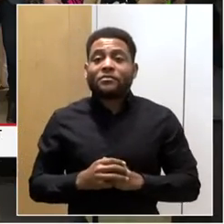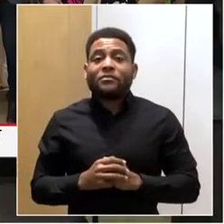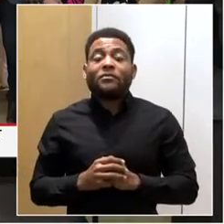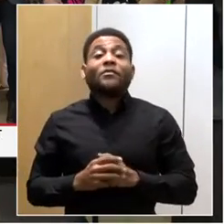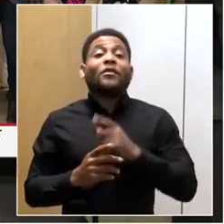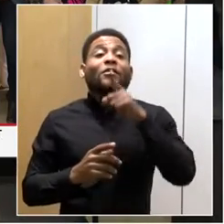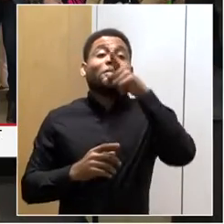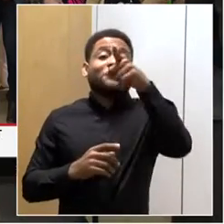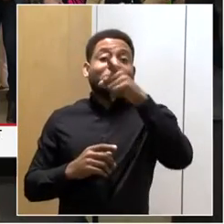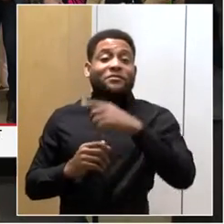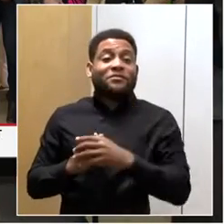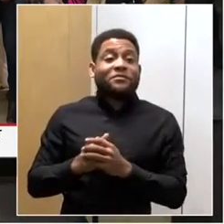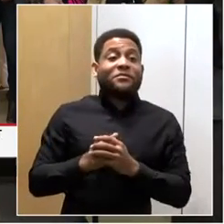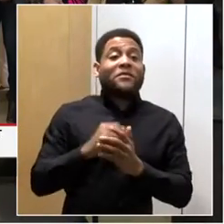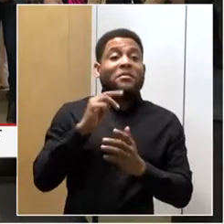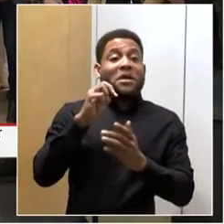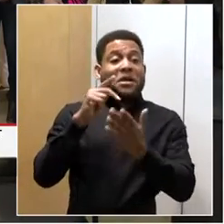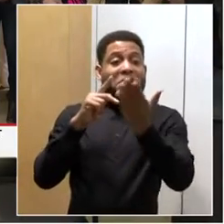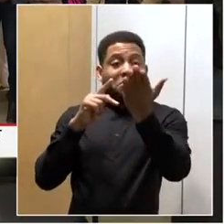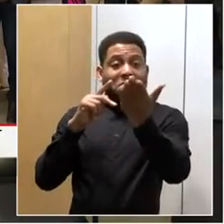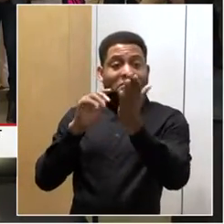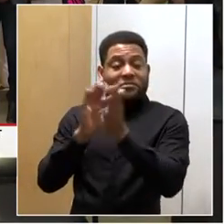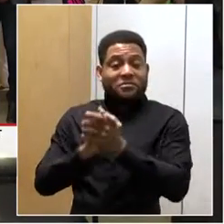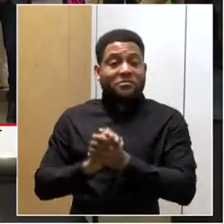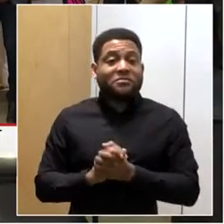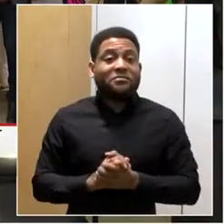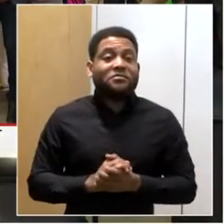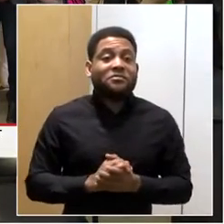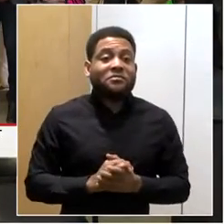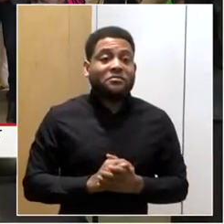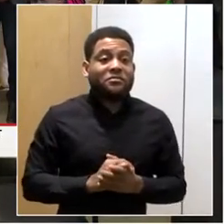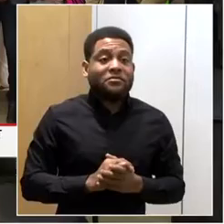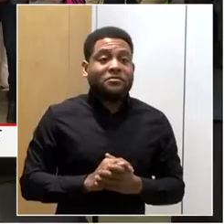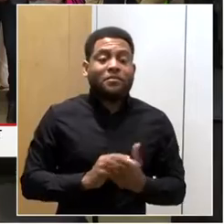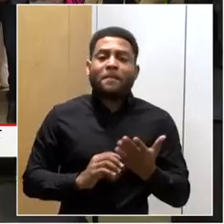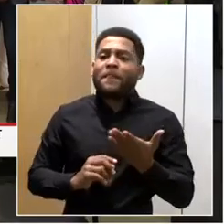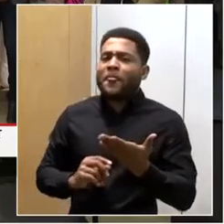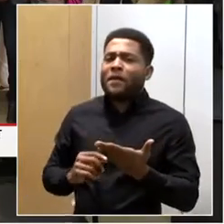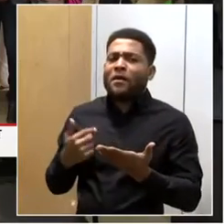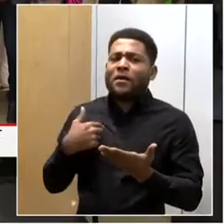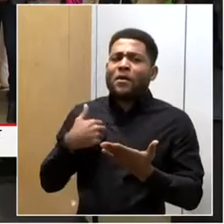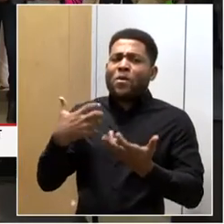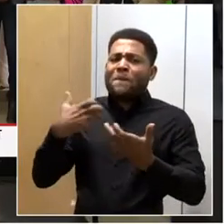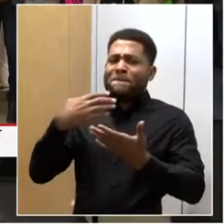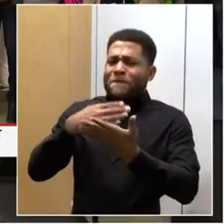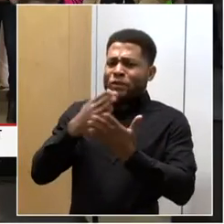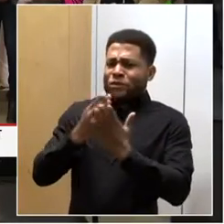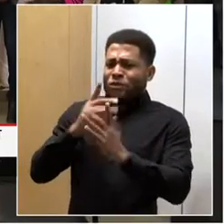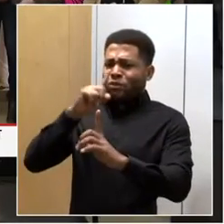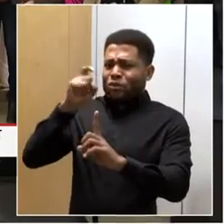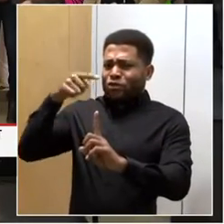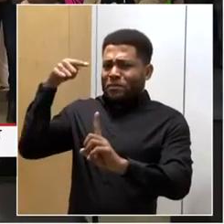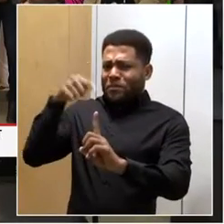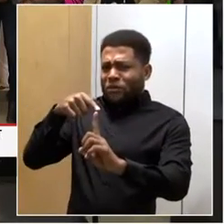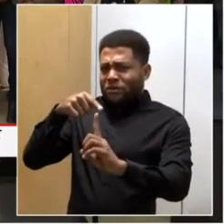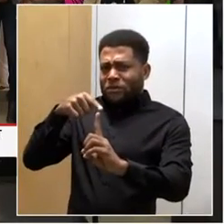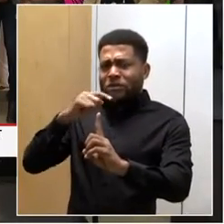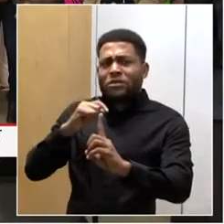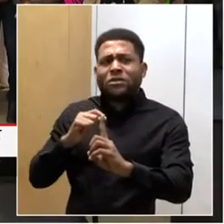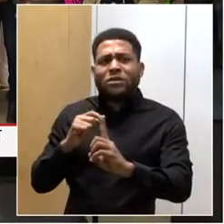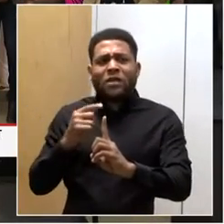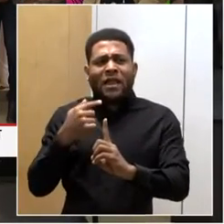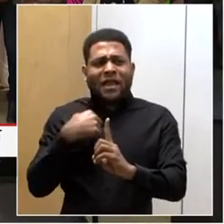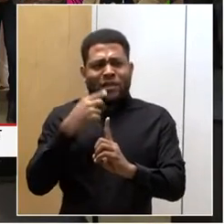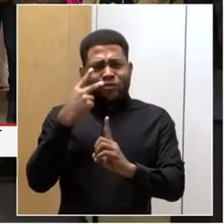Yep, Mark. Mayor, and I'd like to hear from the council member on this as well, a budget question. I'm sure you saw Chairman